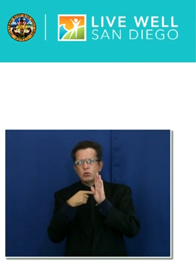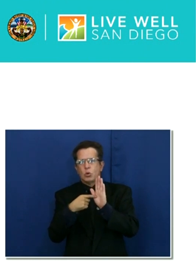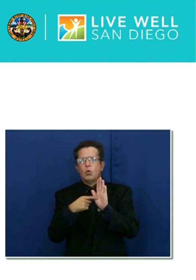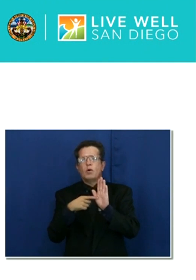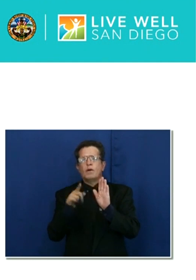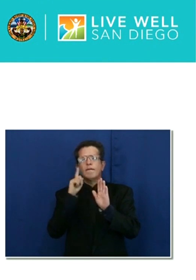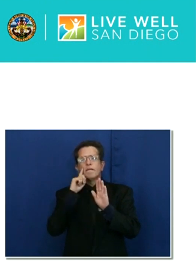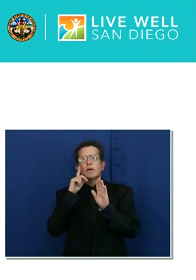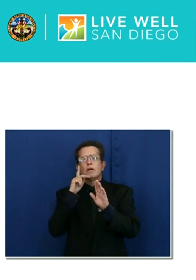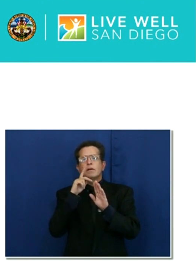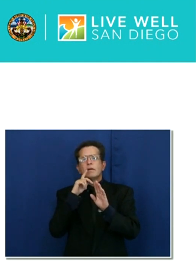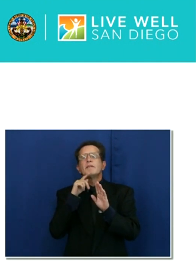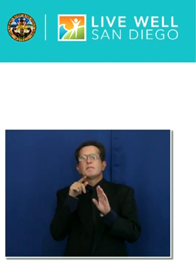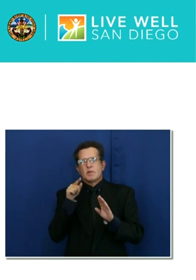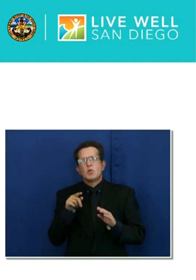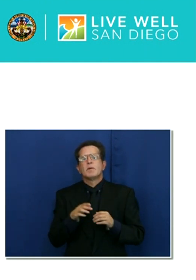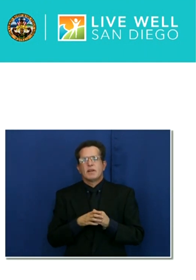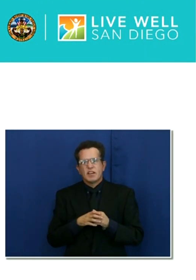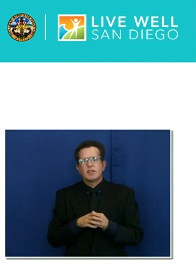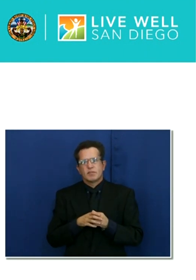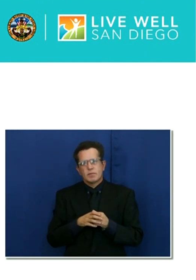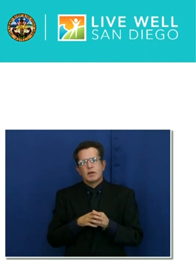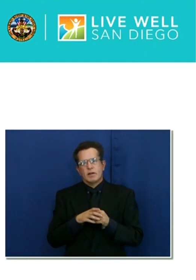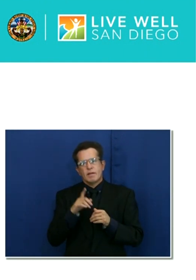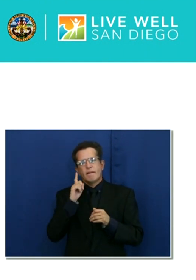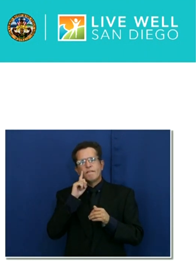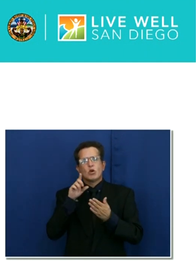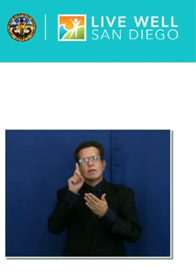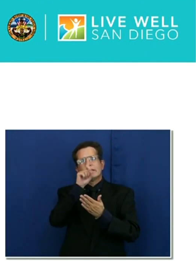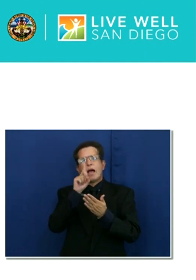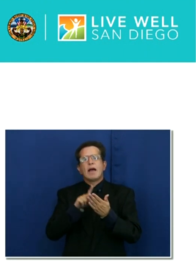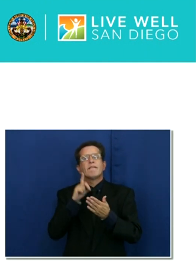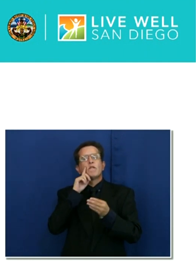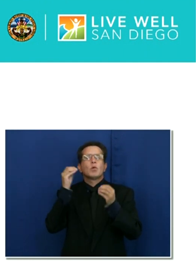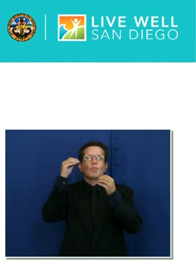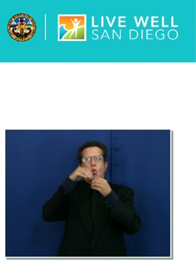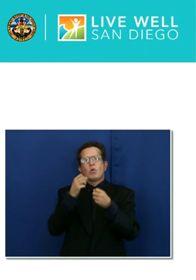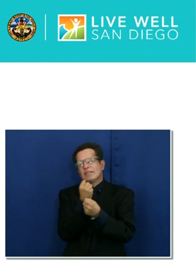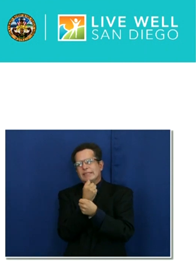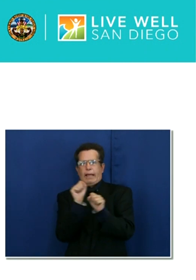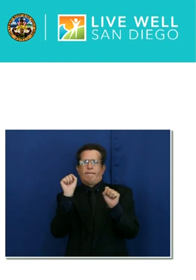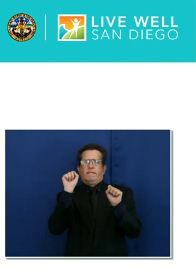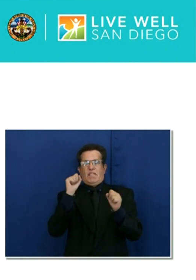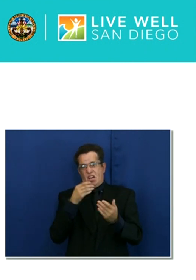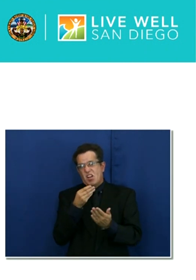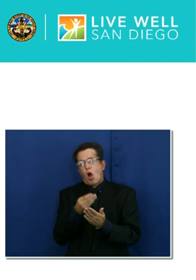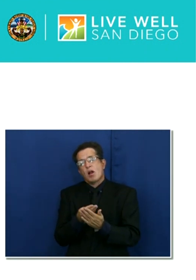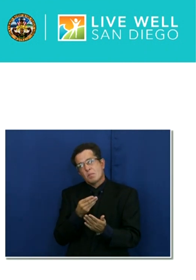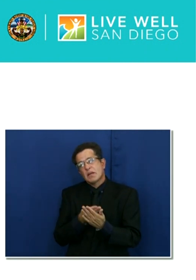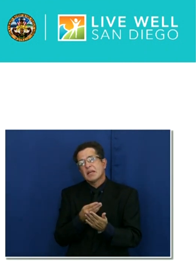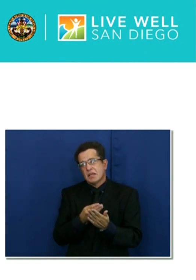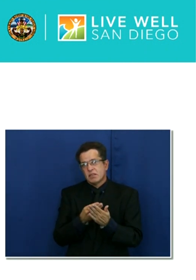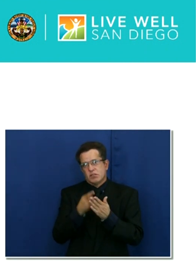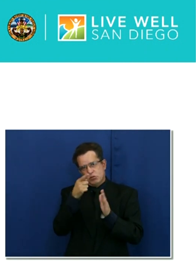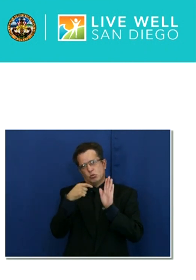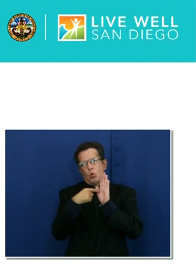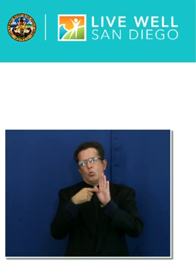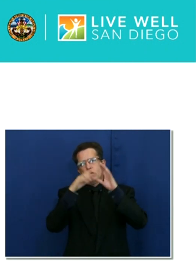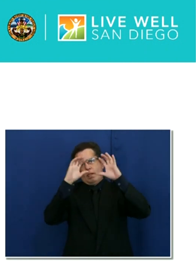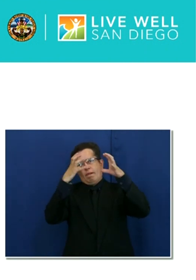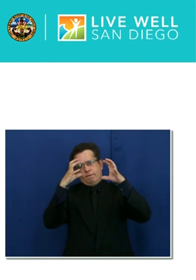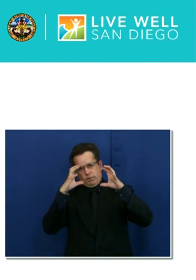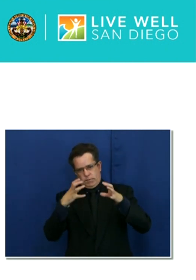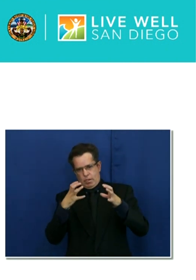economy, next slide, yes. The tier framework lays out the metrics and thresholds that